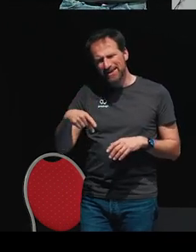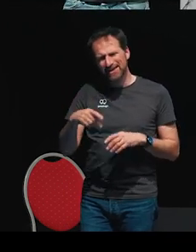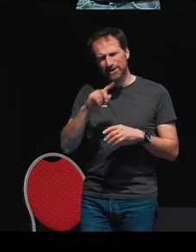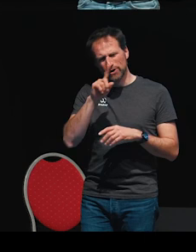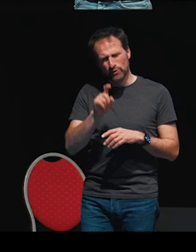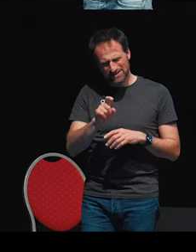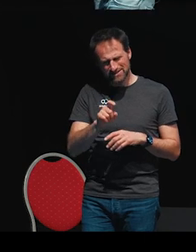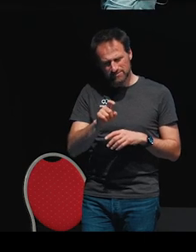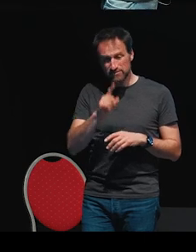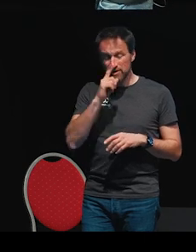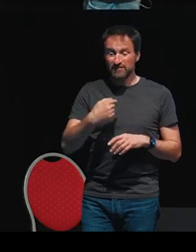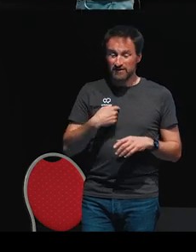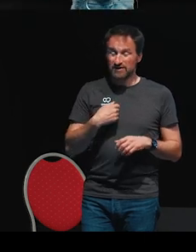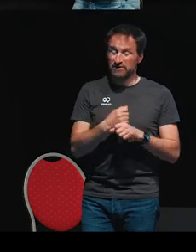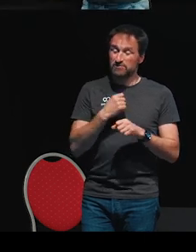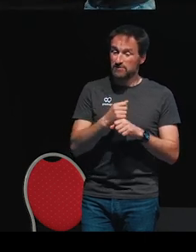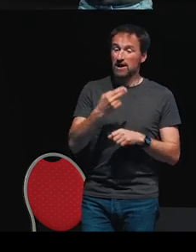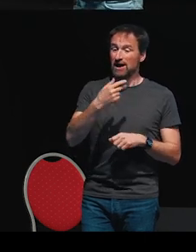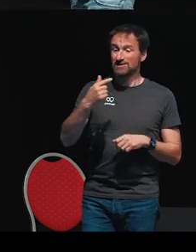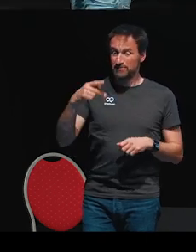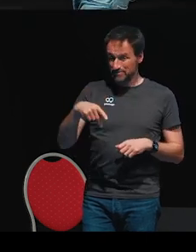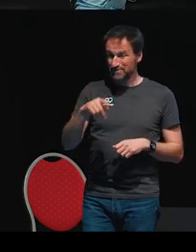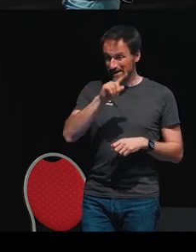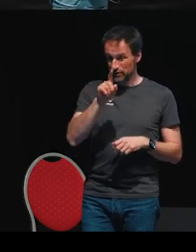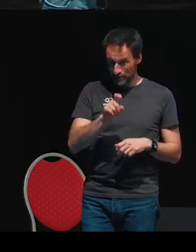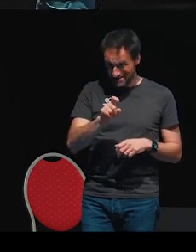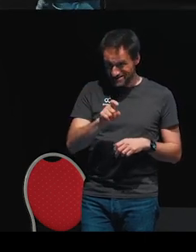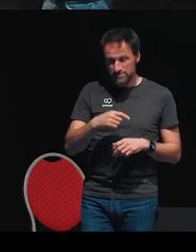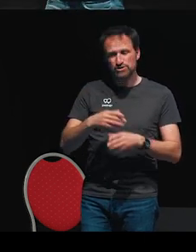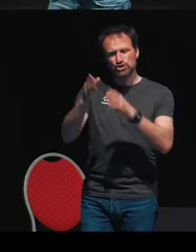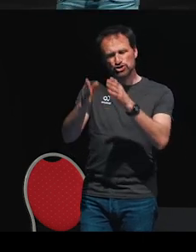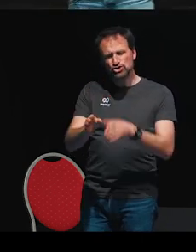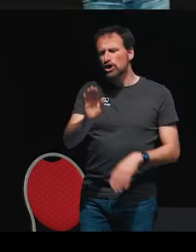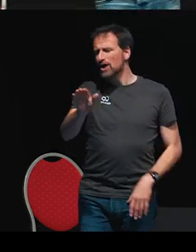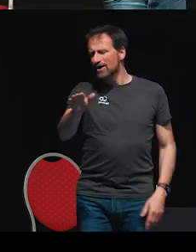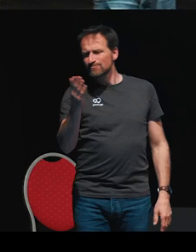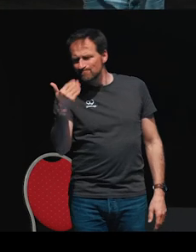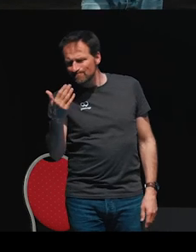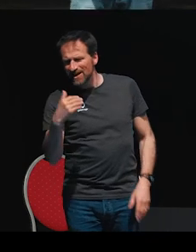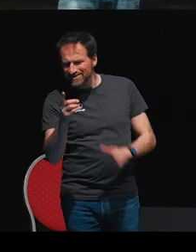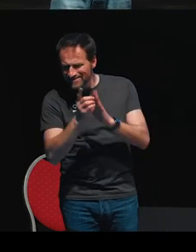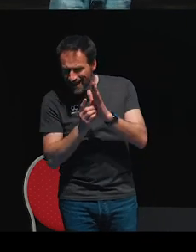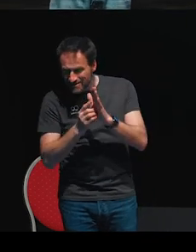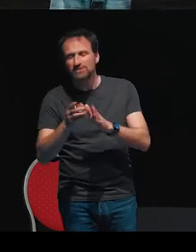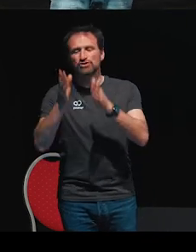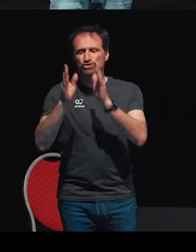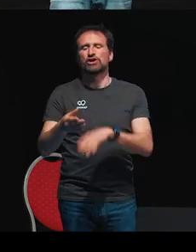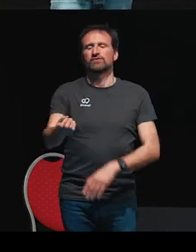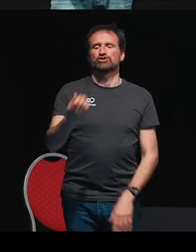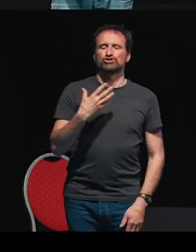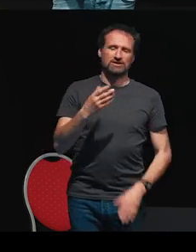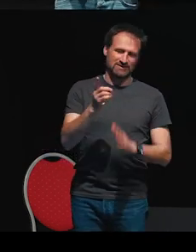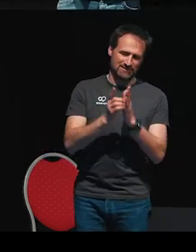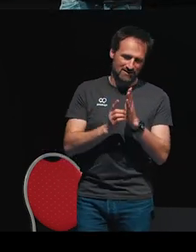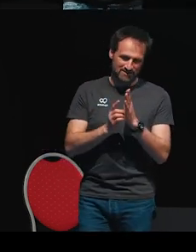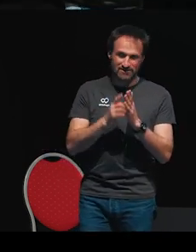If you do an HTTP request, you ask the server for some data, and then the server sends you the data. If you want the latest data, you